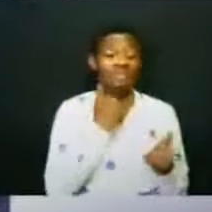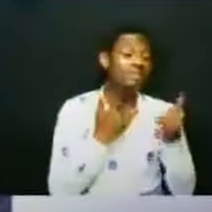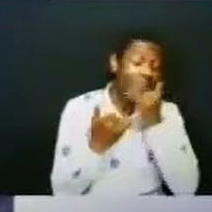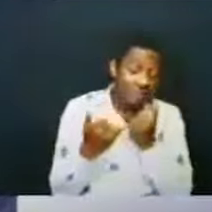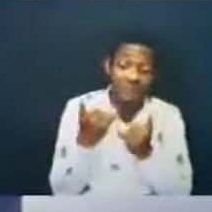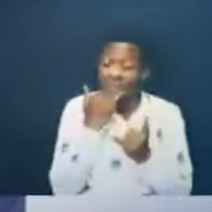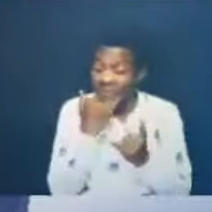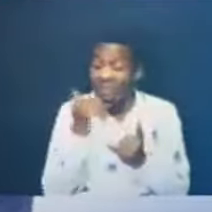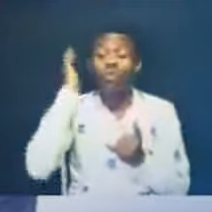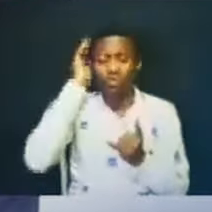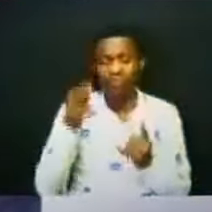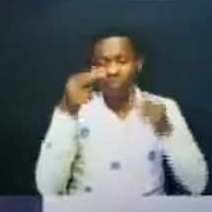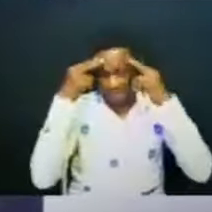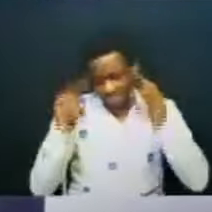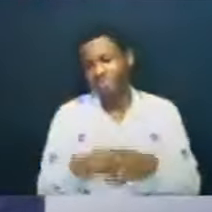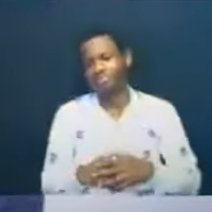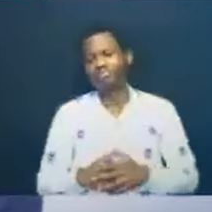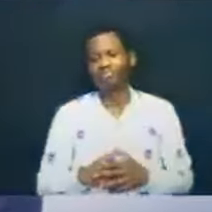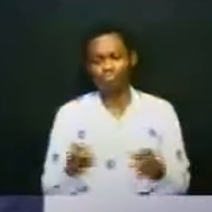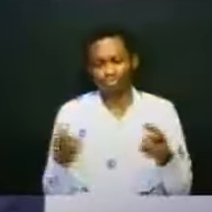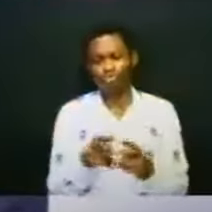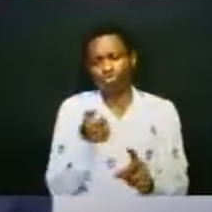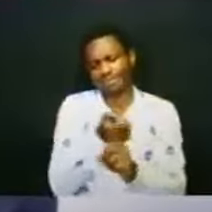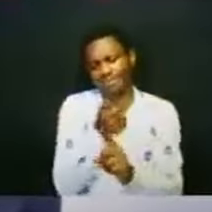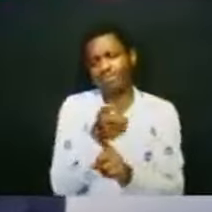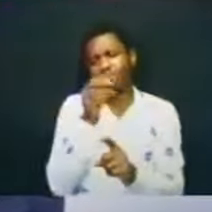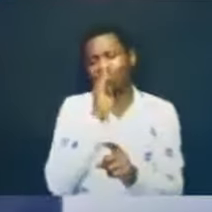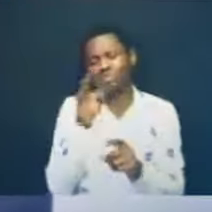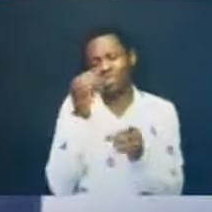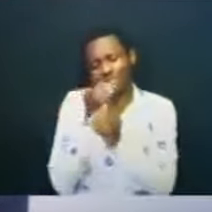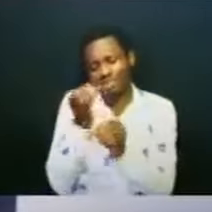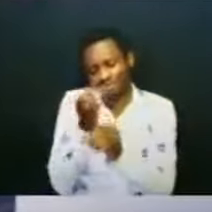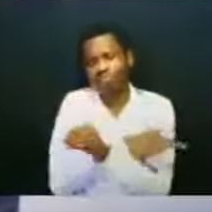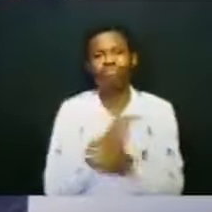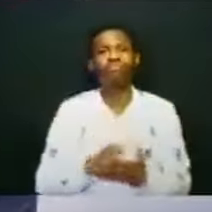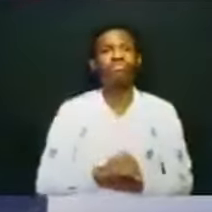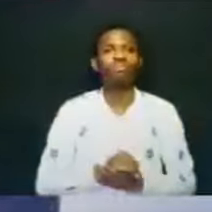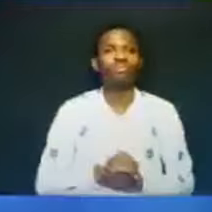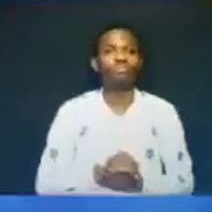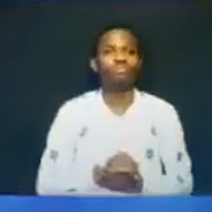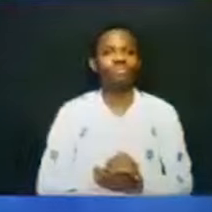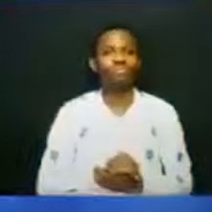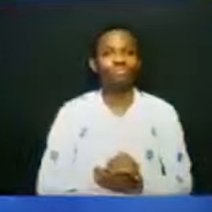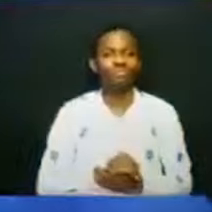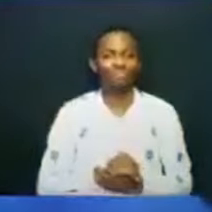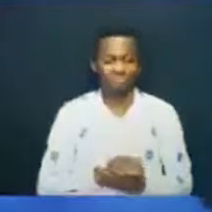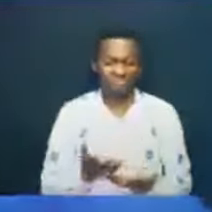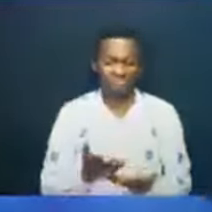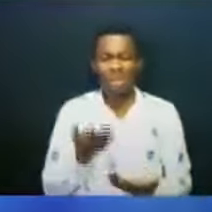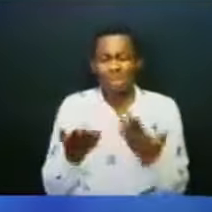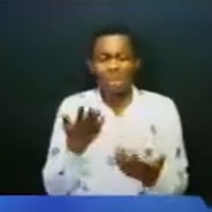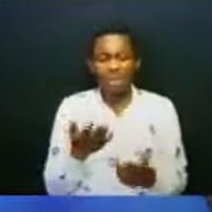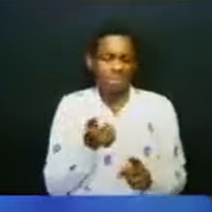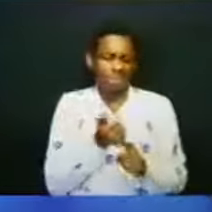should not come. And so Joseph said, "Eding says sintidu ato emma." So you could be very, very careful, that, but the other party will be